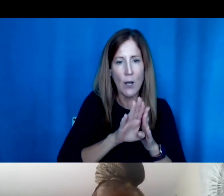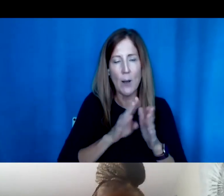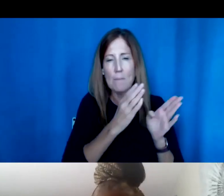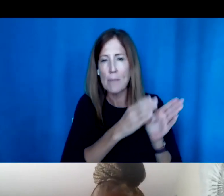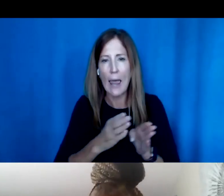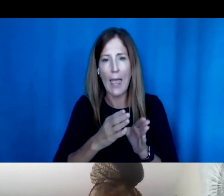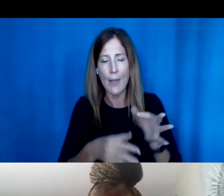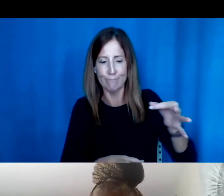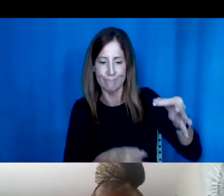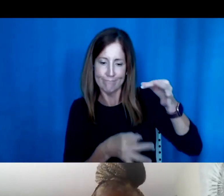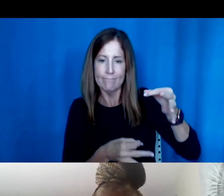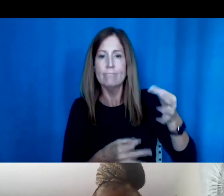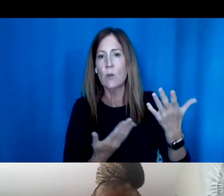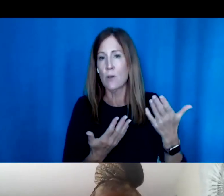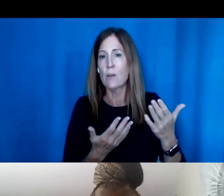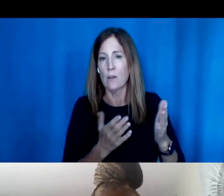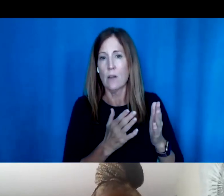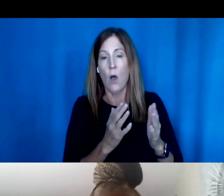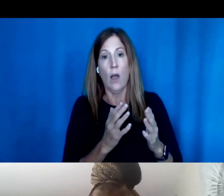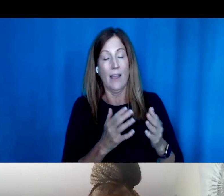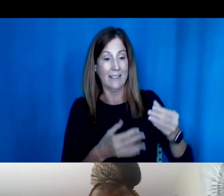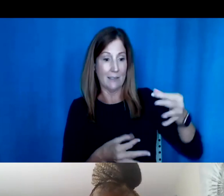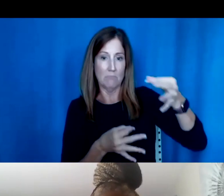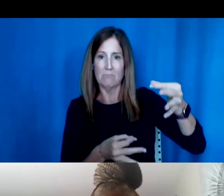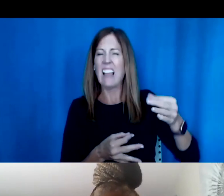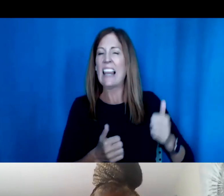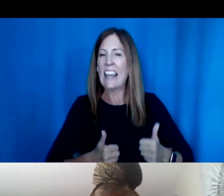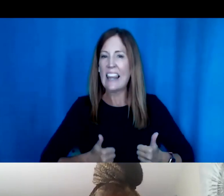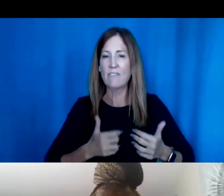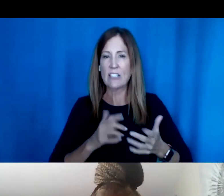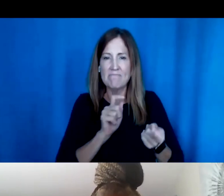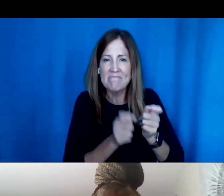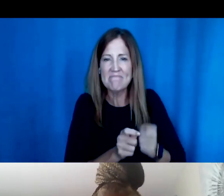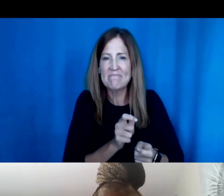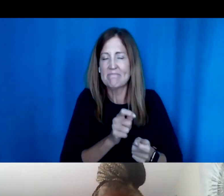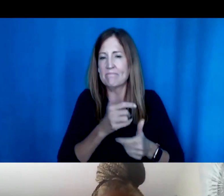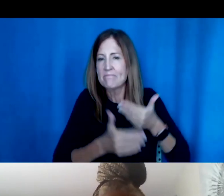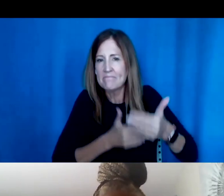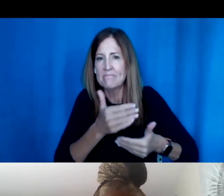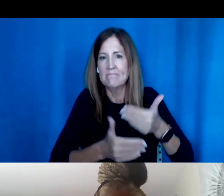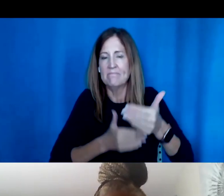most likely, hopefully anyways, it's a living, breathing plan as we learn more.